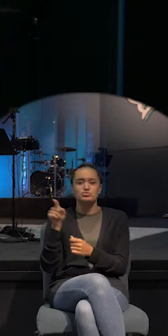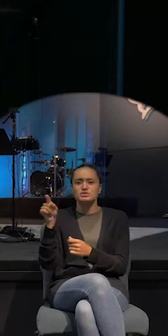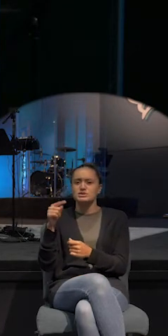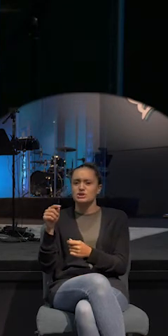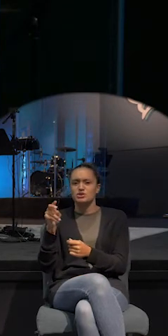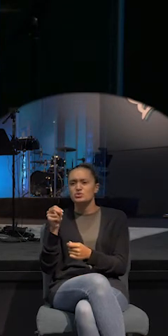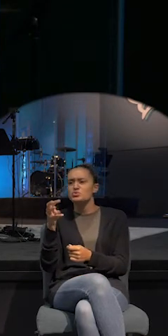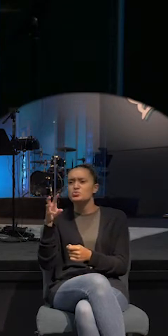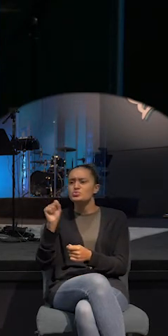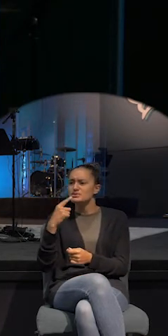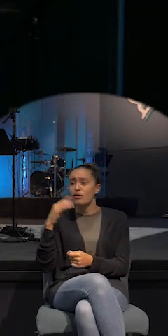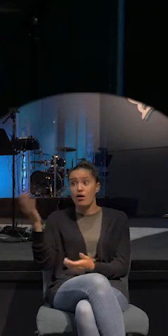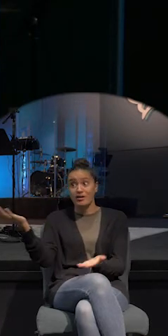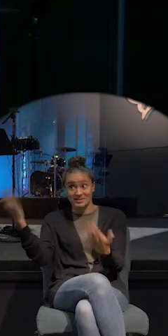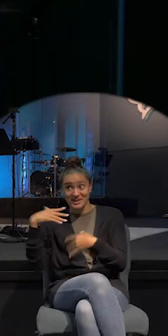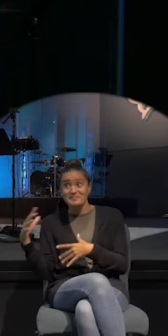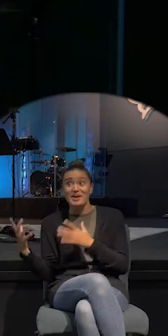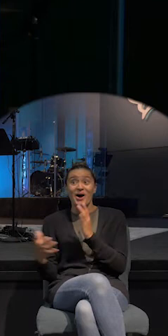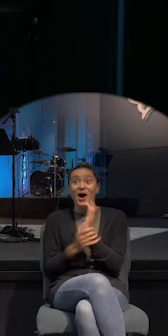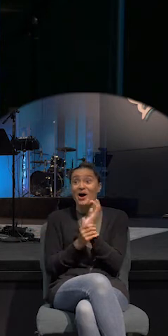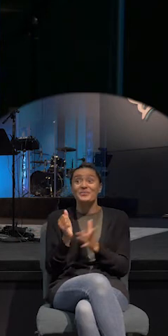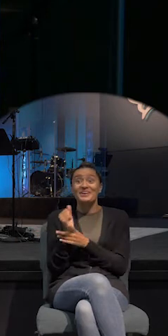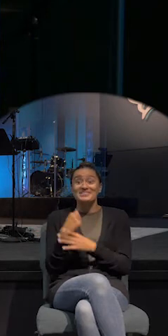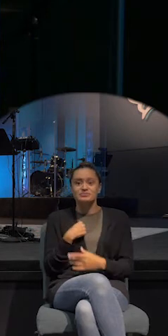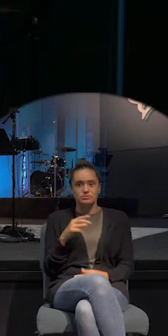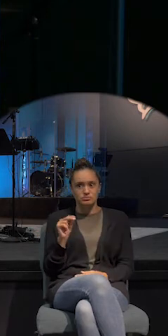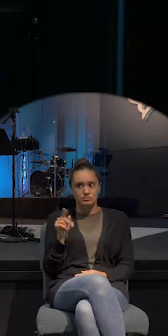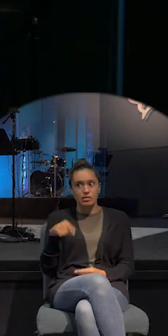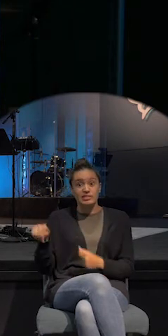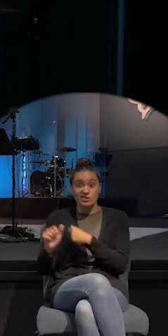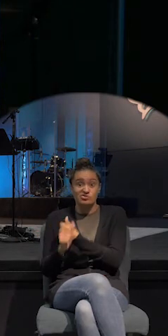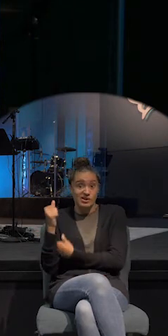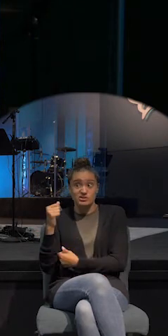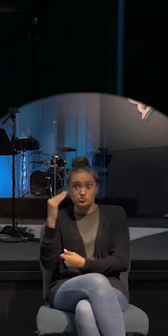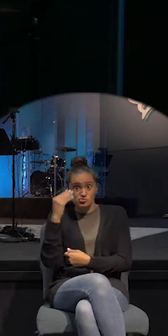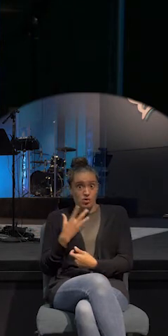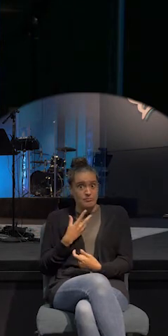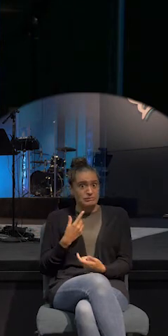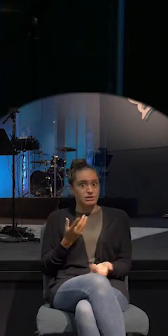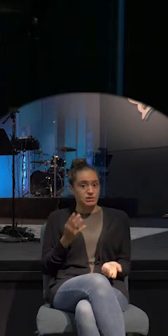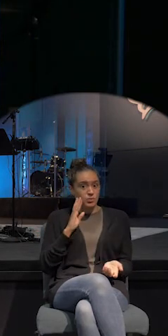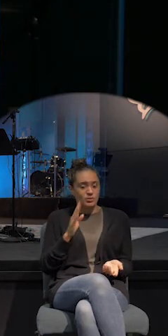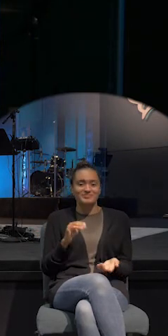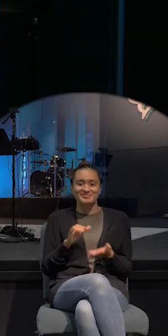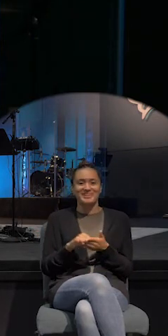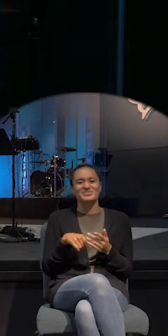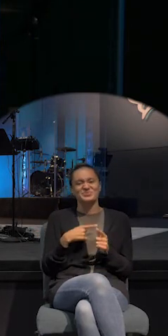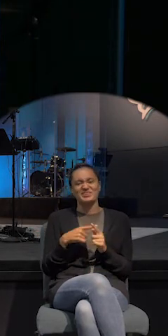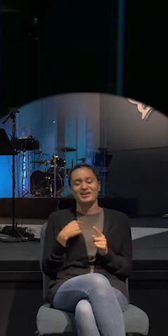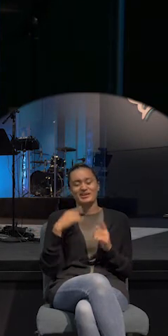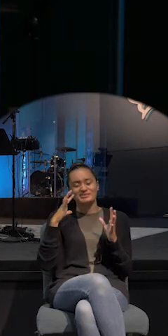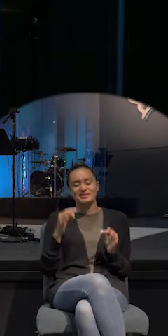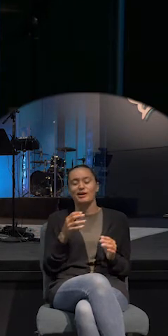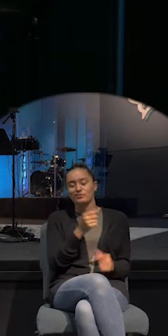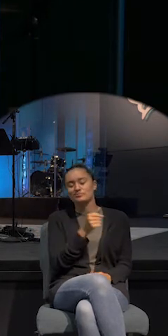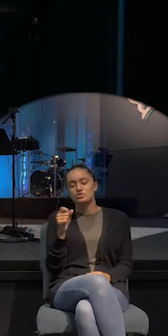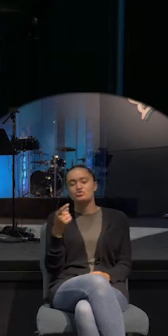come and arrest me, you know, because they were threatening those things. And that's when I made John the pastor of the church